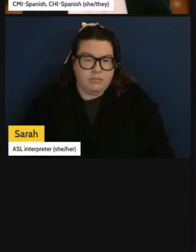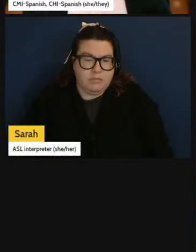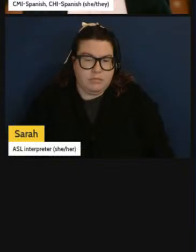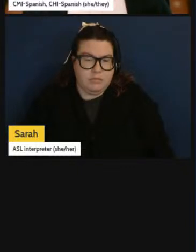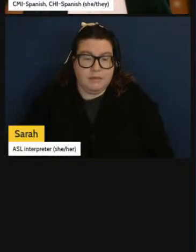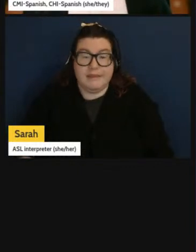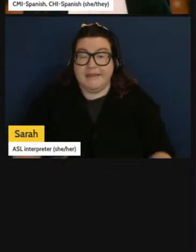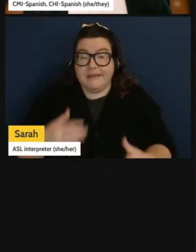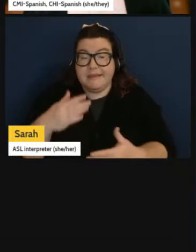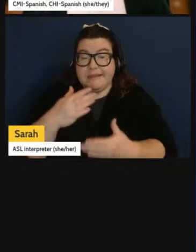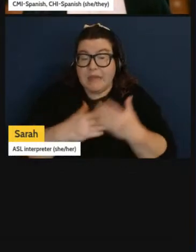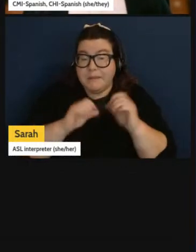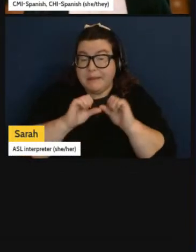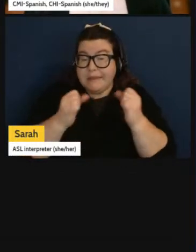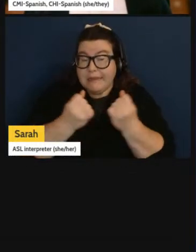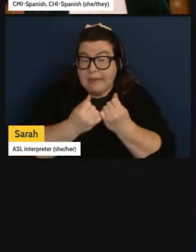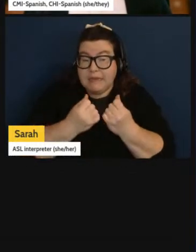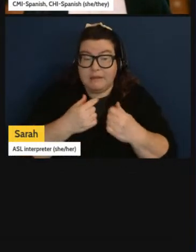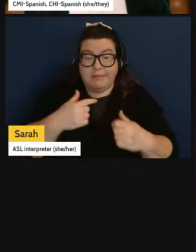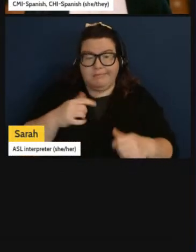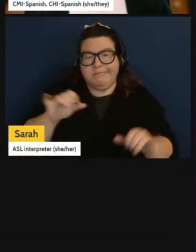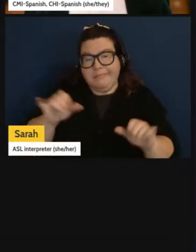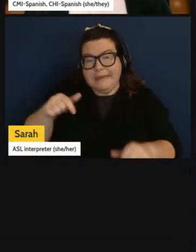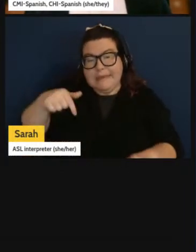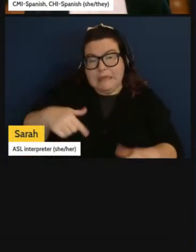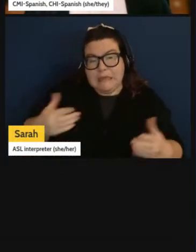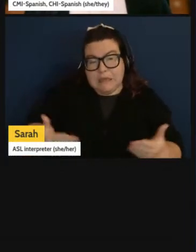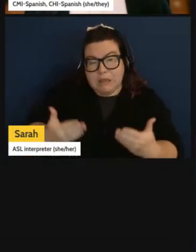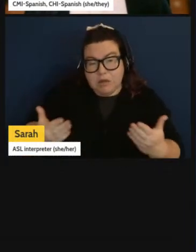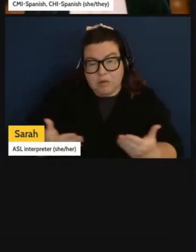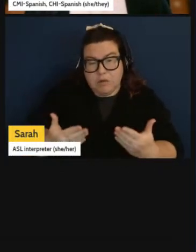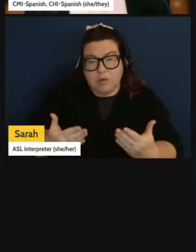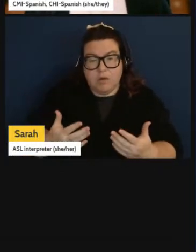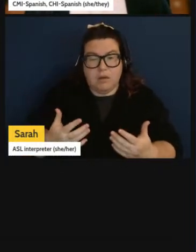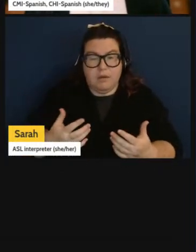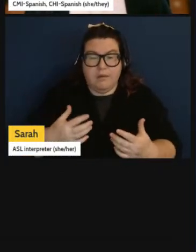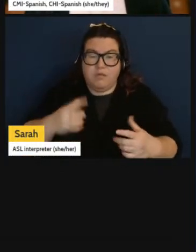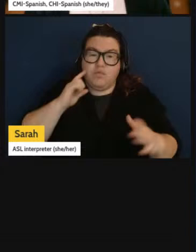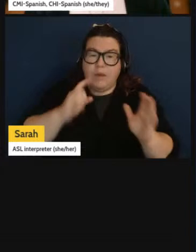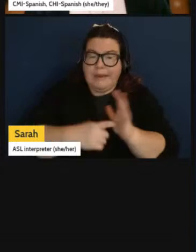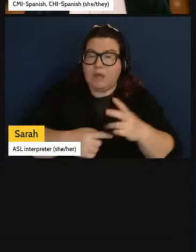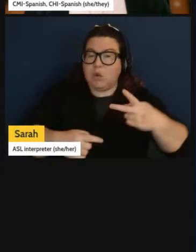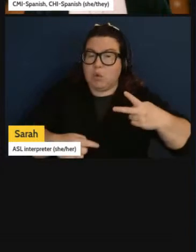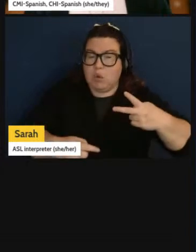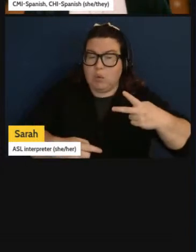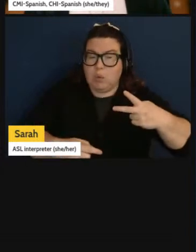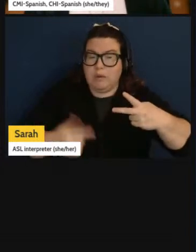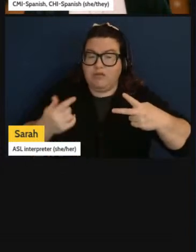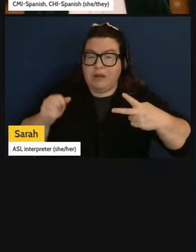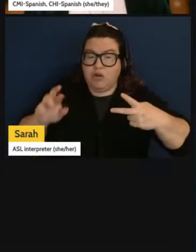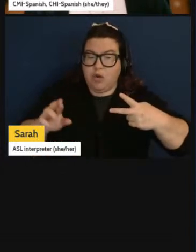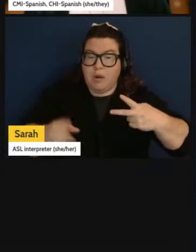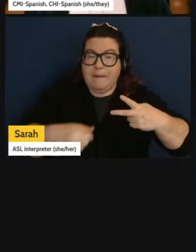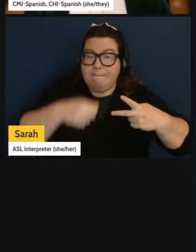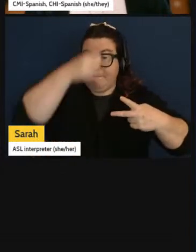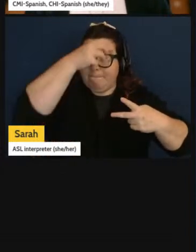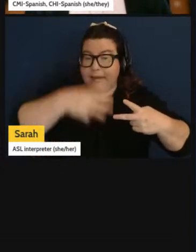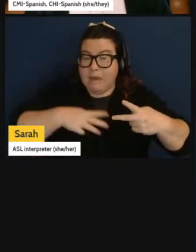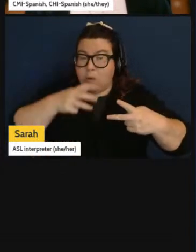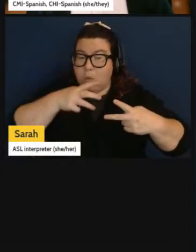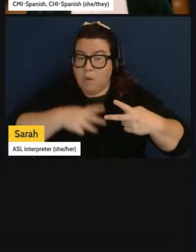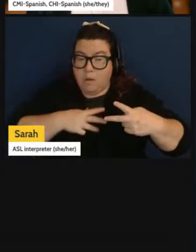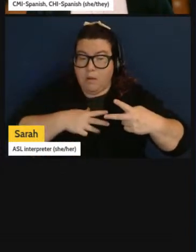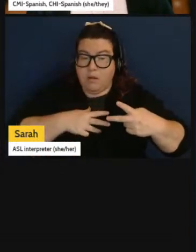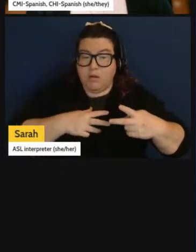some societies like ours tend to recognize just two genders, man and woman. This idea is called the